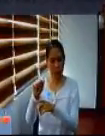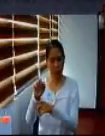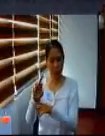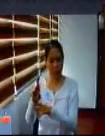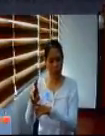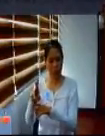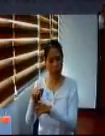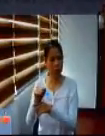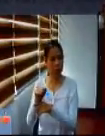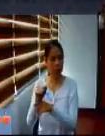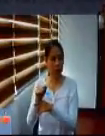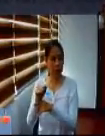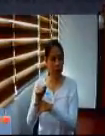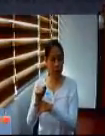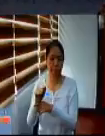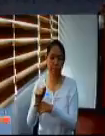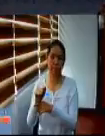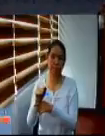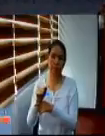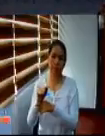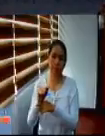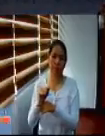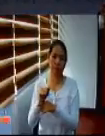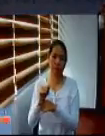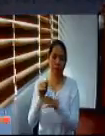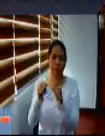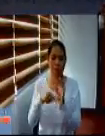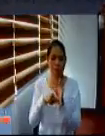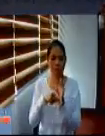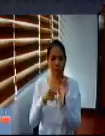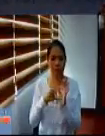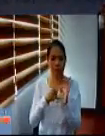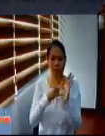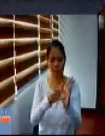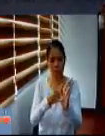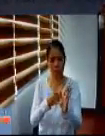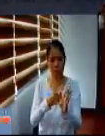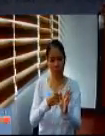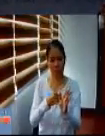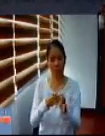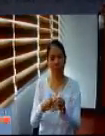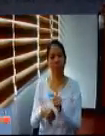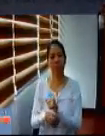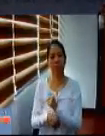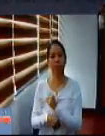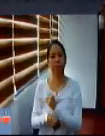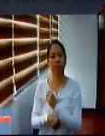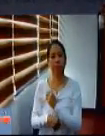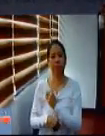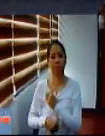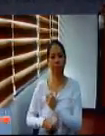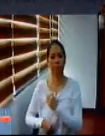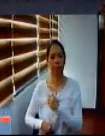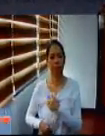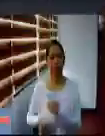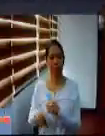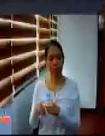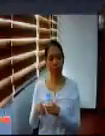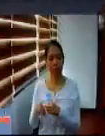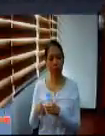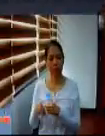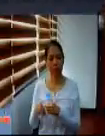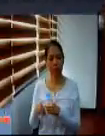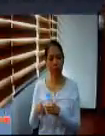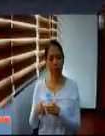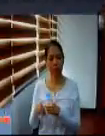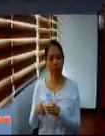Resources has brilliantly elucidated on the details for fisheries. So if I can start,